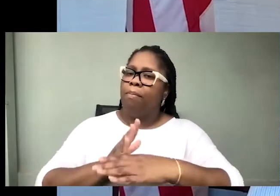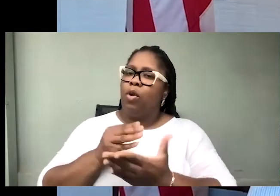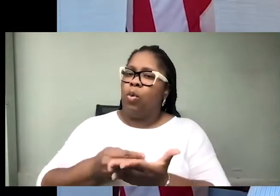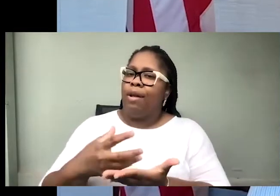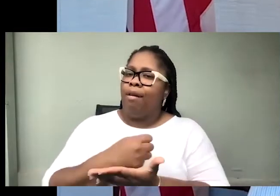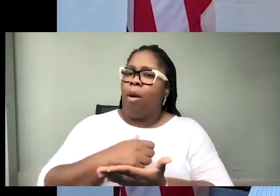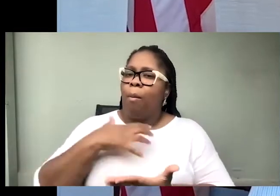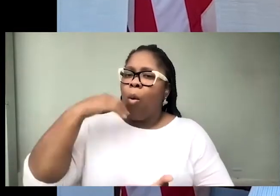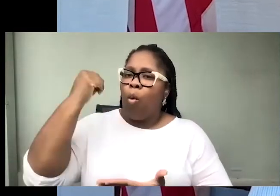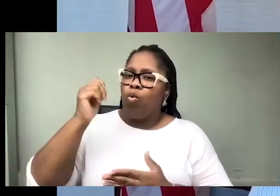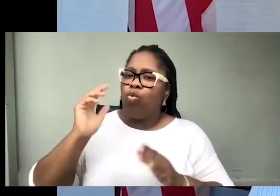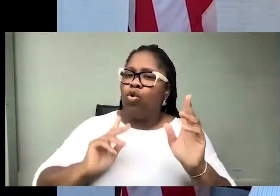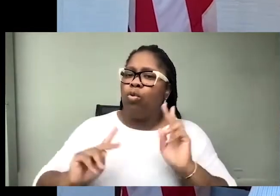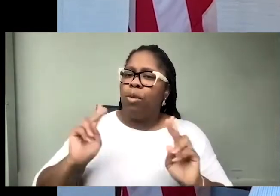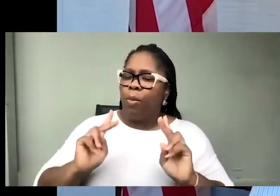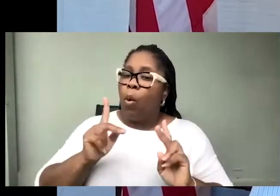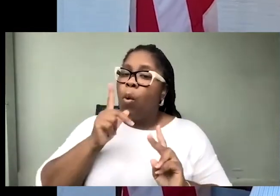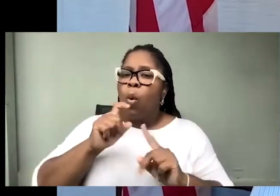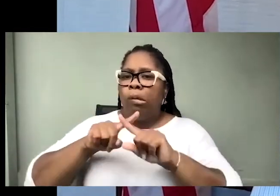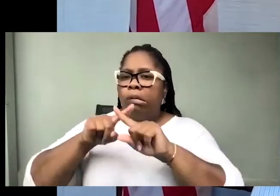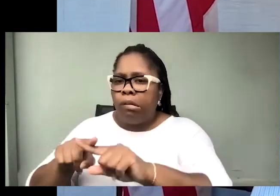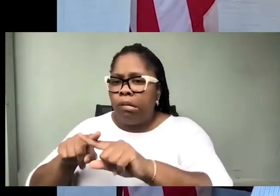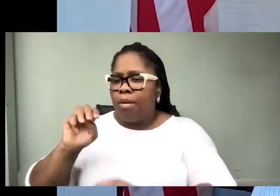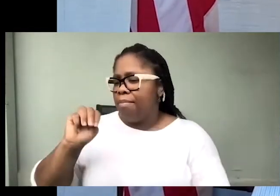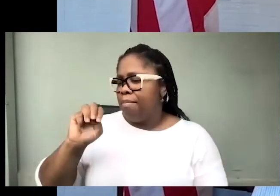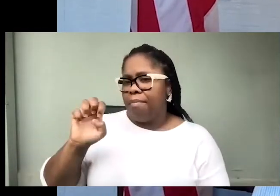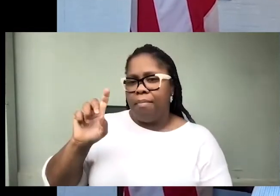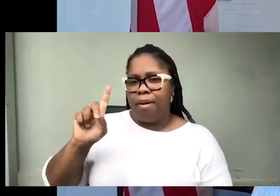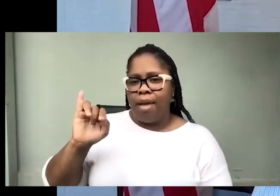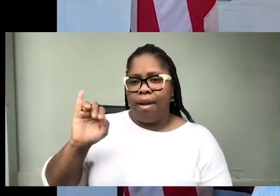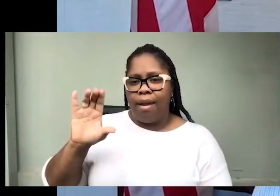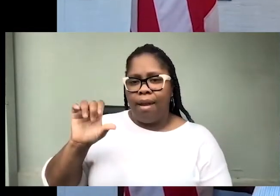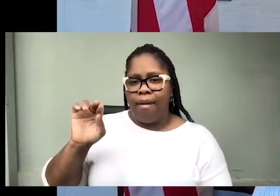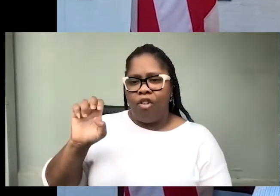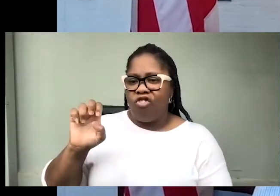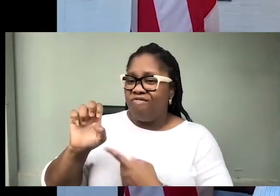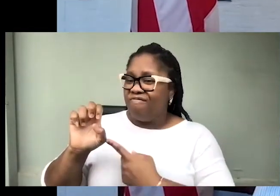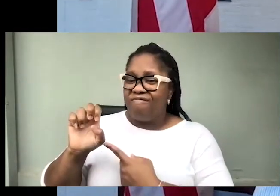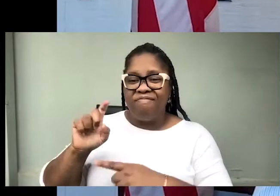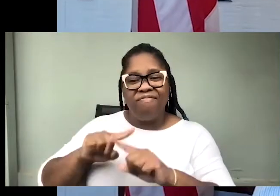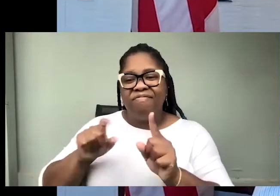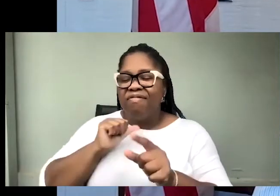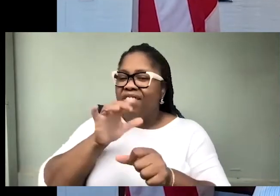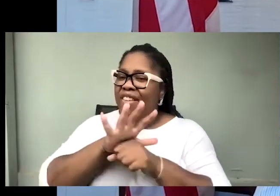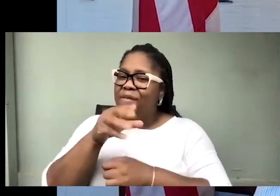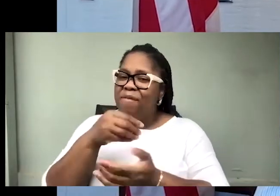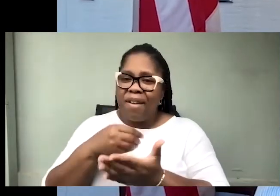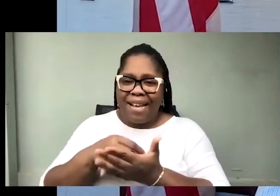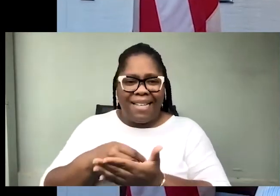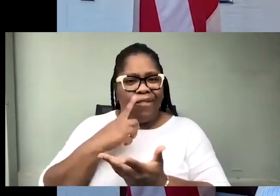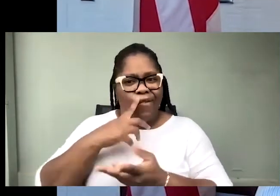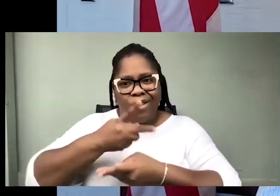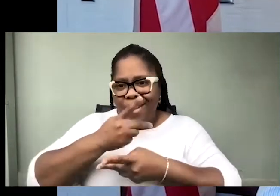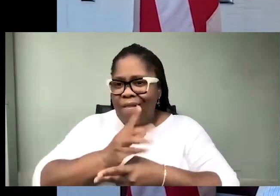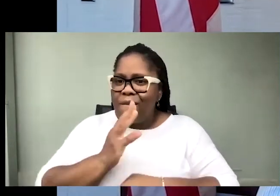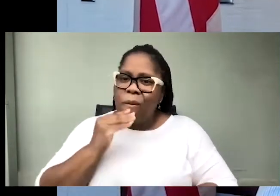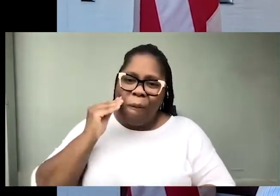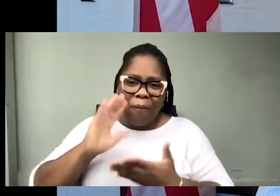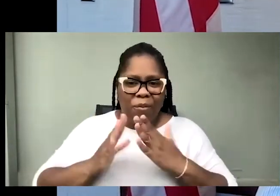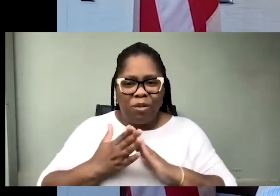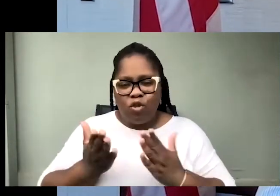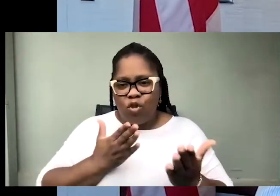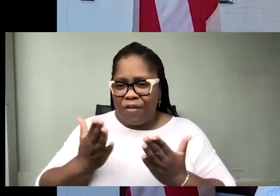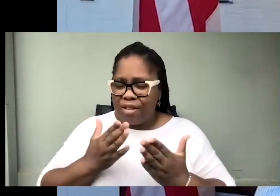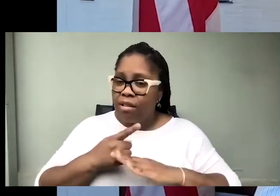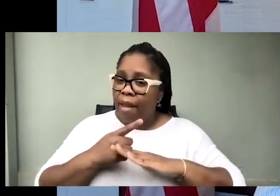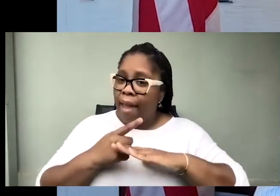by Medicare only, which still largely does not cover these home and community services. Over half of older adults will